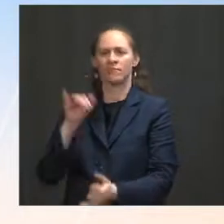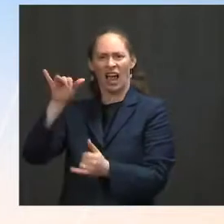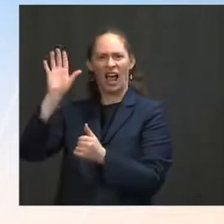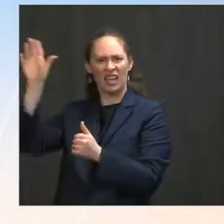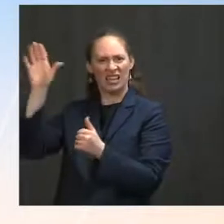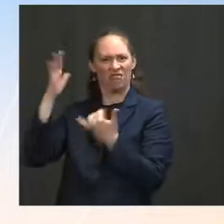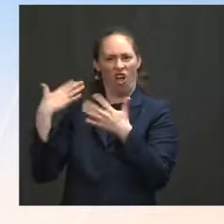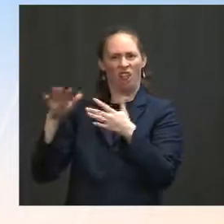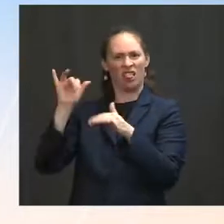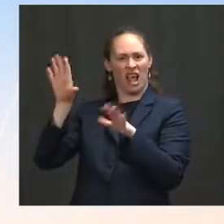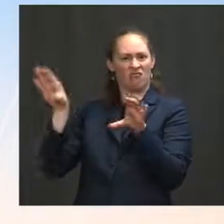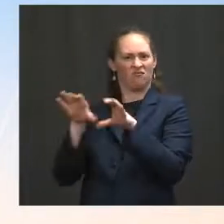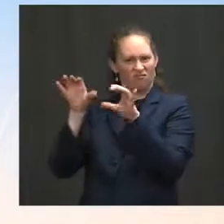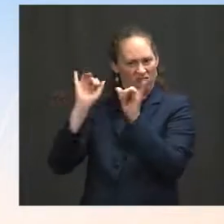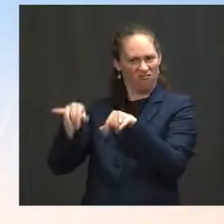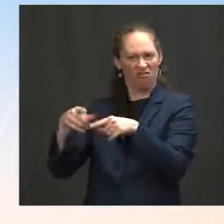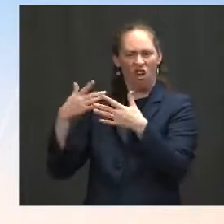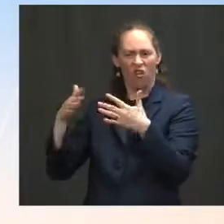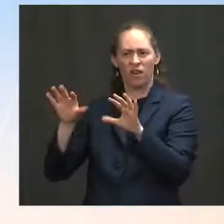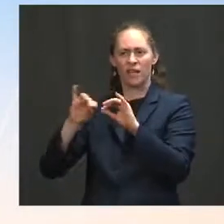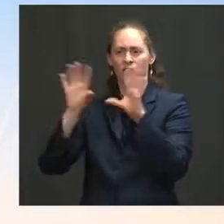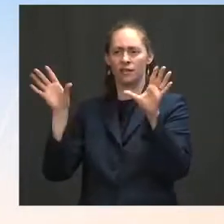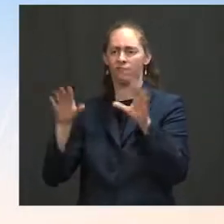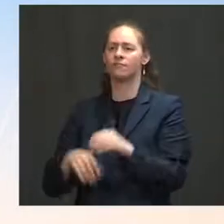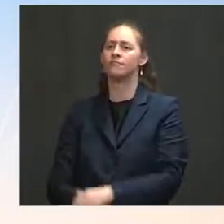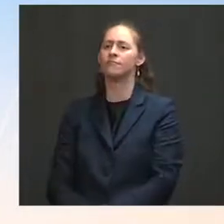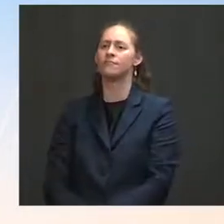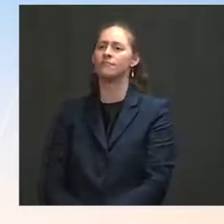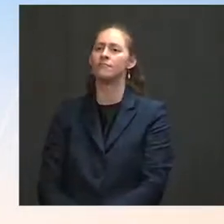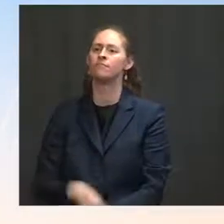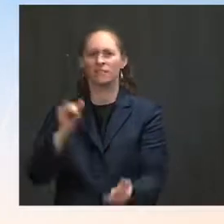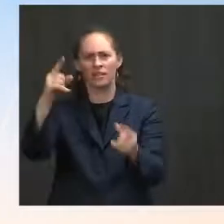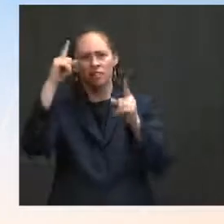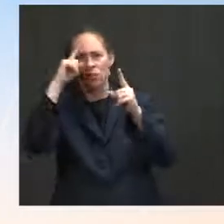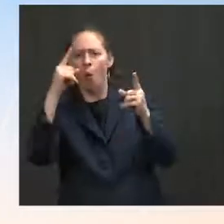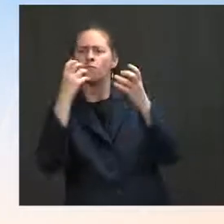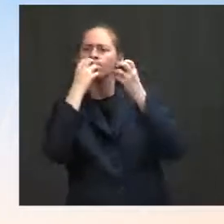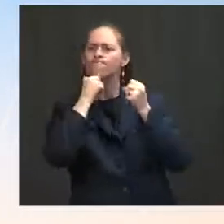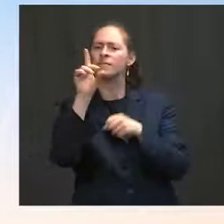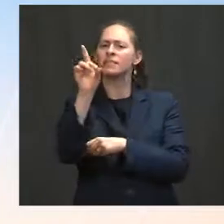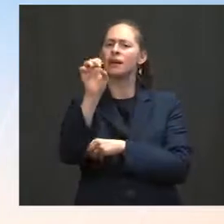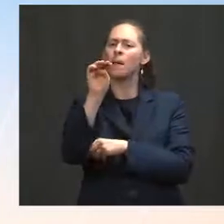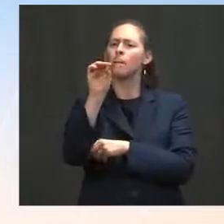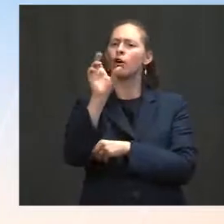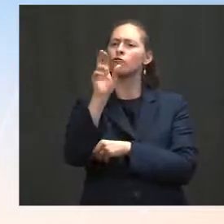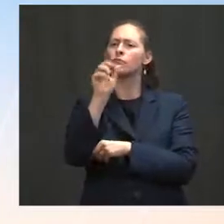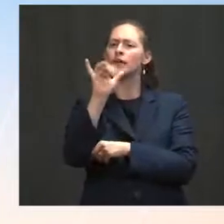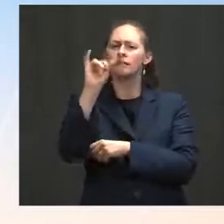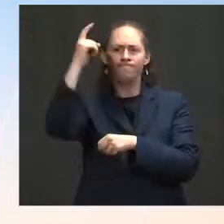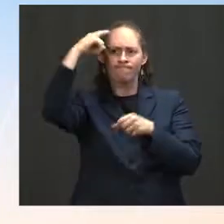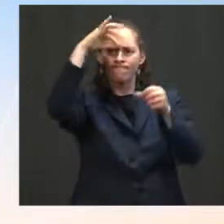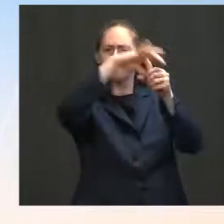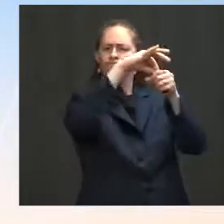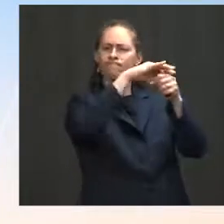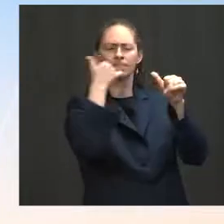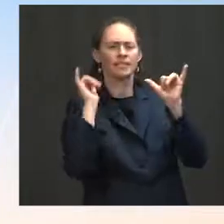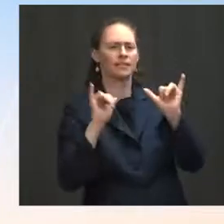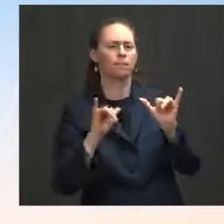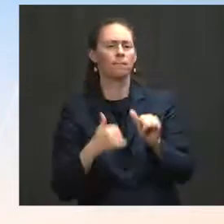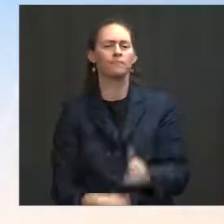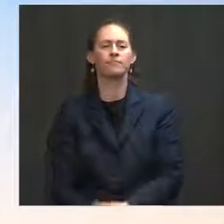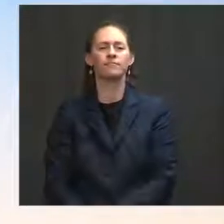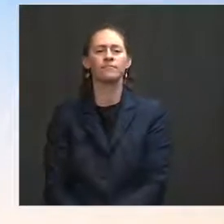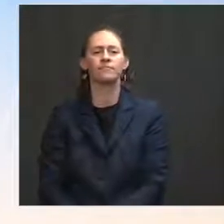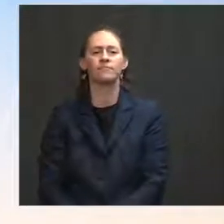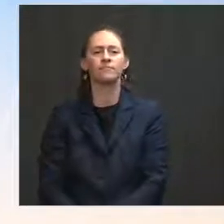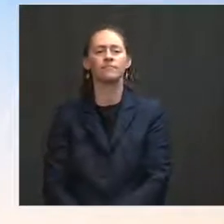of democracy, next Tuesday, and that's a continuation of his efforts. Go ahead. Jen, thank you. Nobody really would expect you to